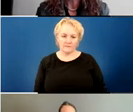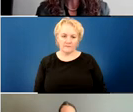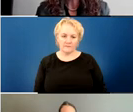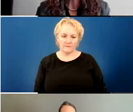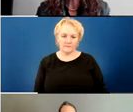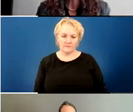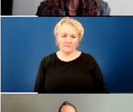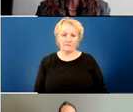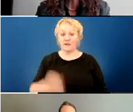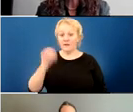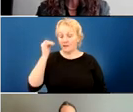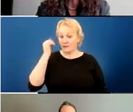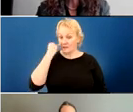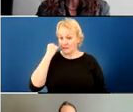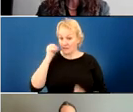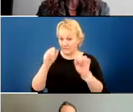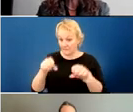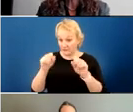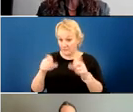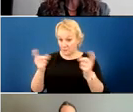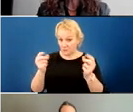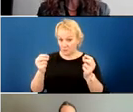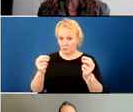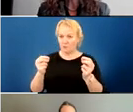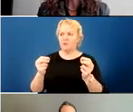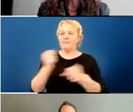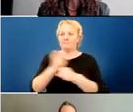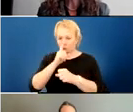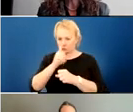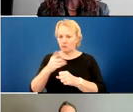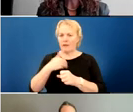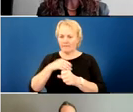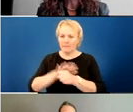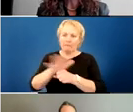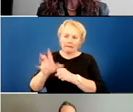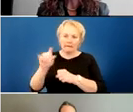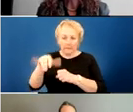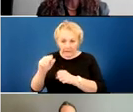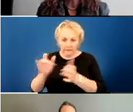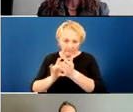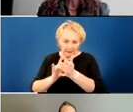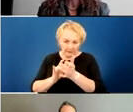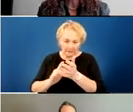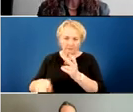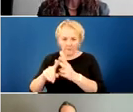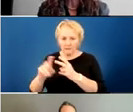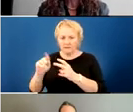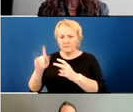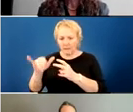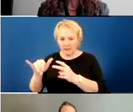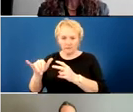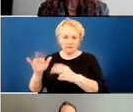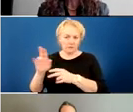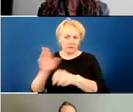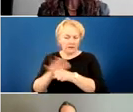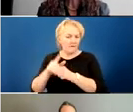And then if possible, you want to keep several days of medication or medical supplies that you use regularly. Just again, because